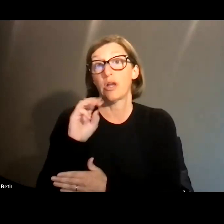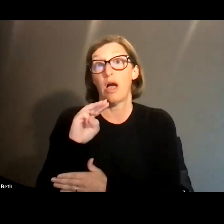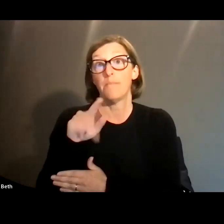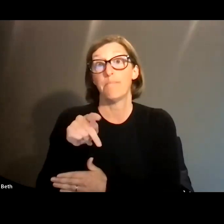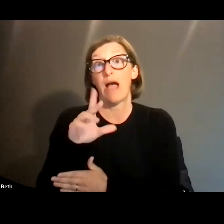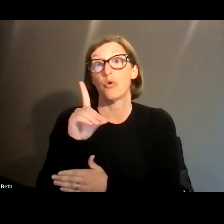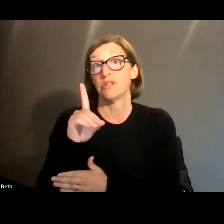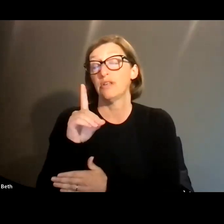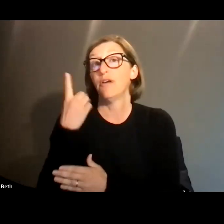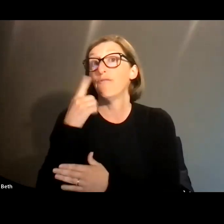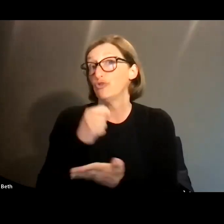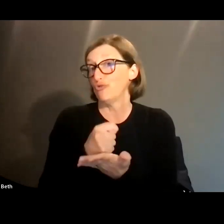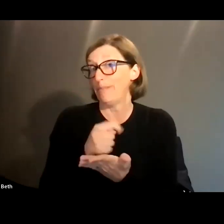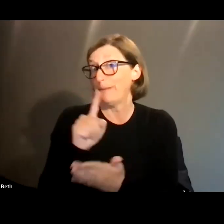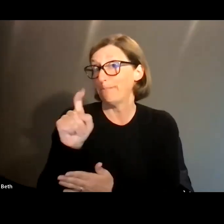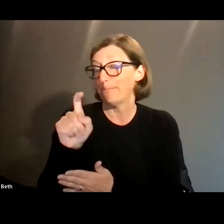treatment?